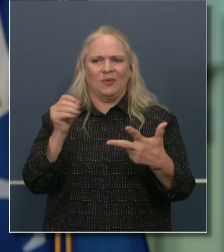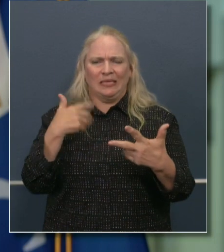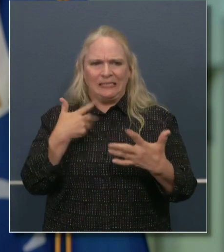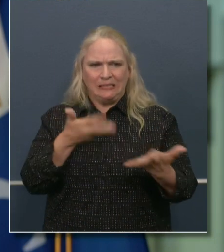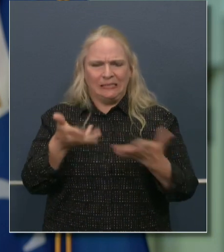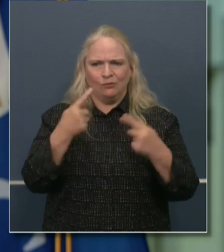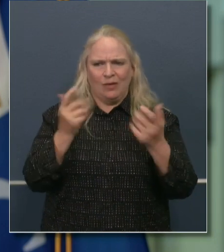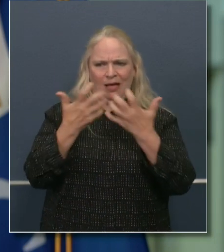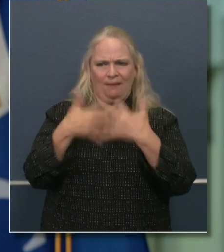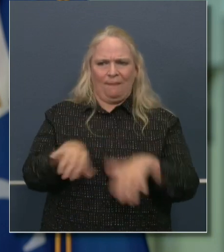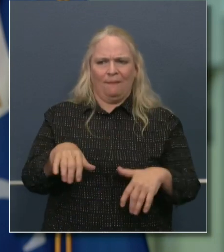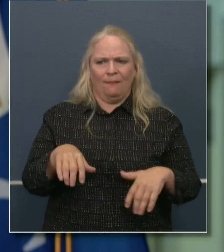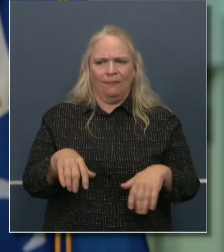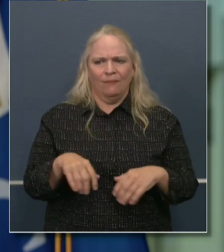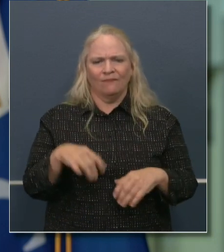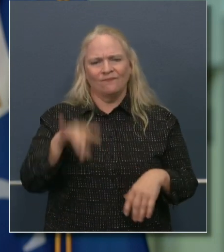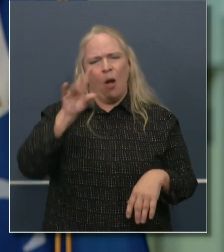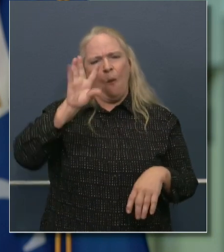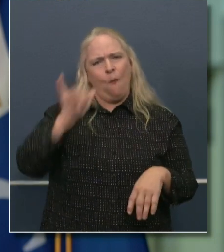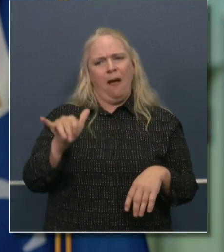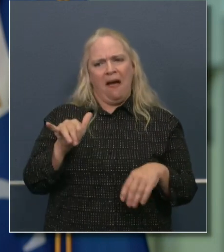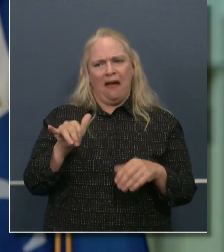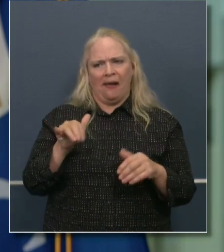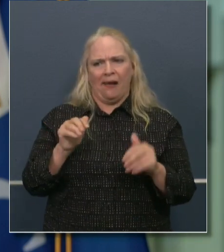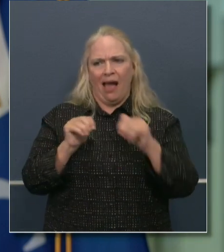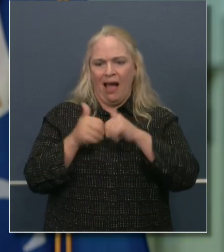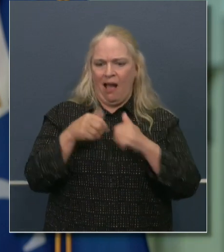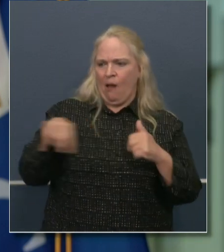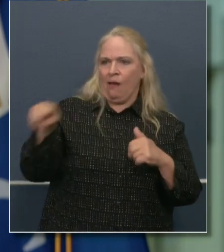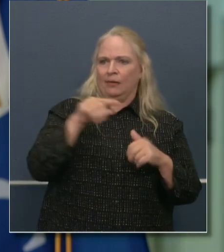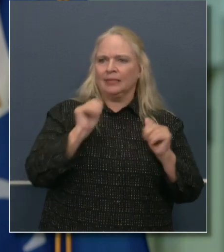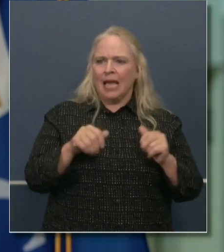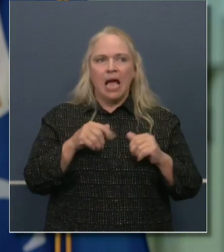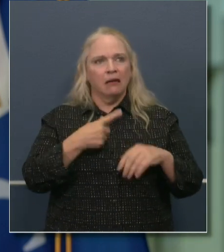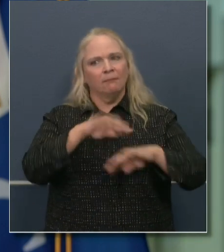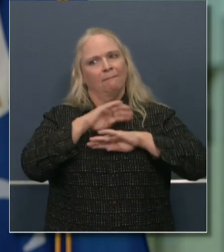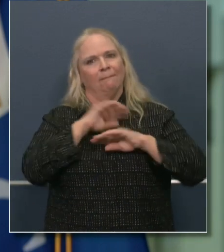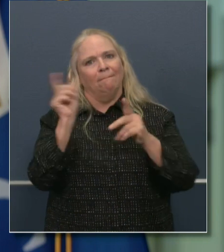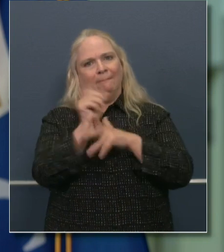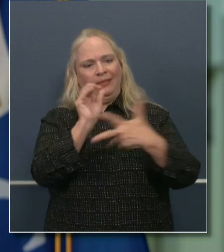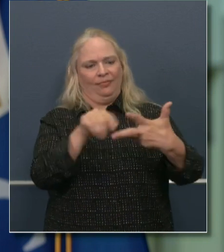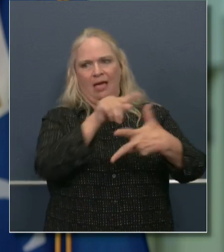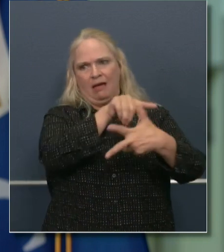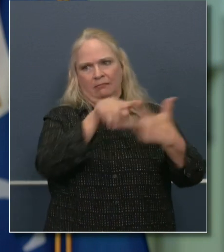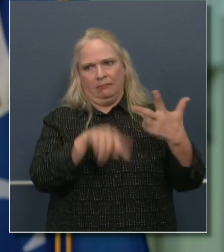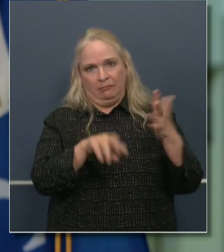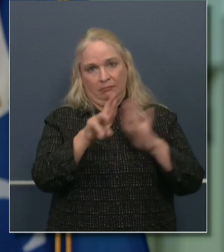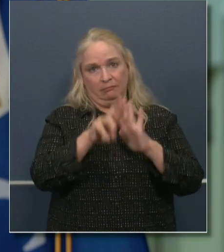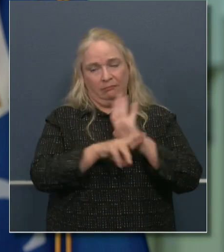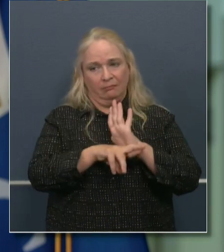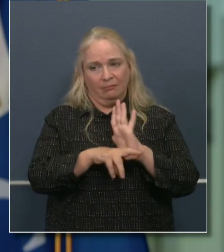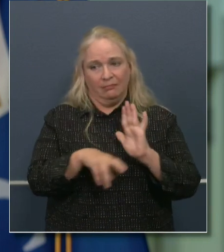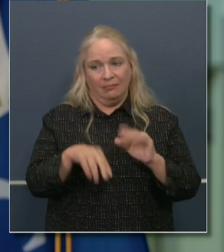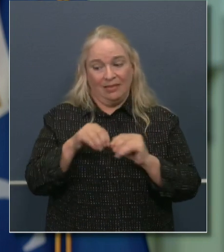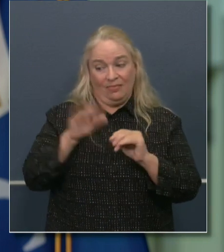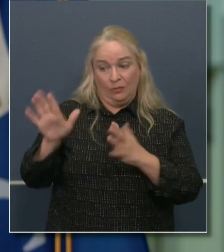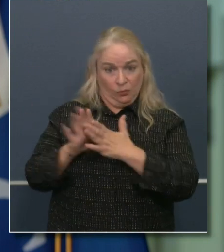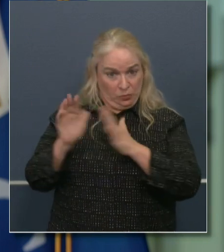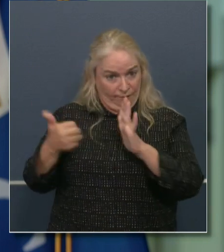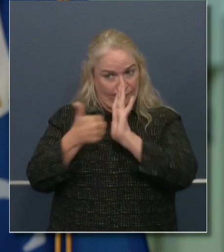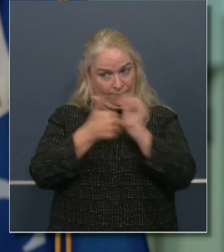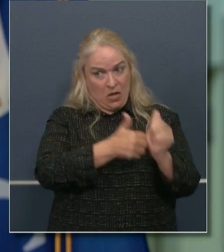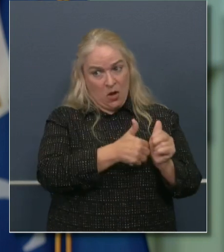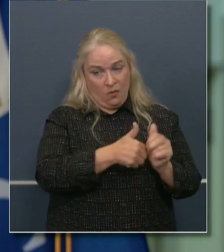that each of these criteria need to meet the needs in these respective districts. And that's why we put